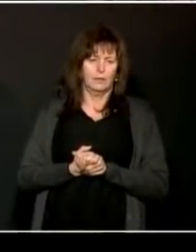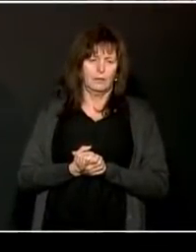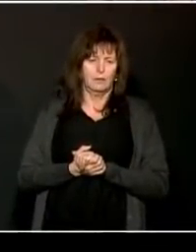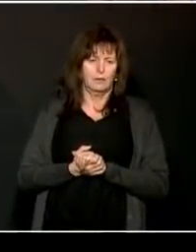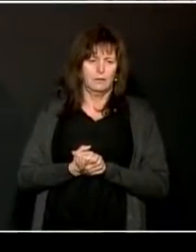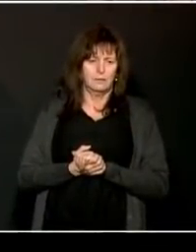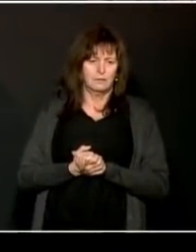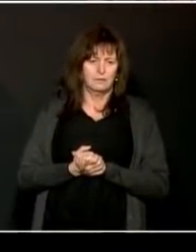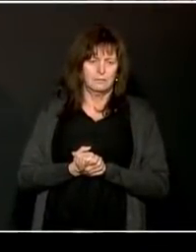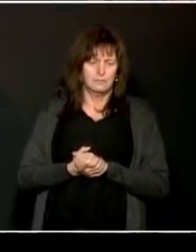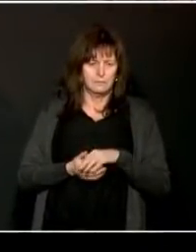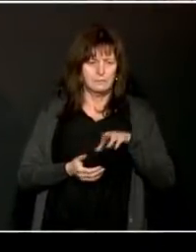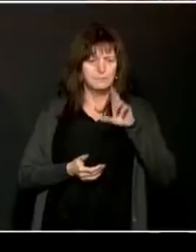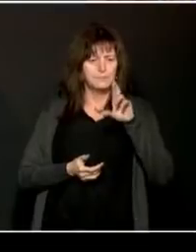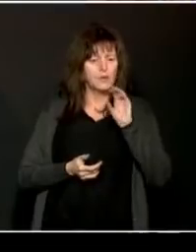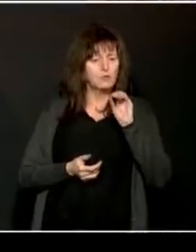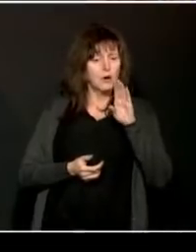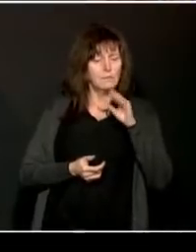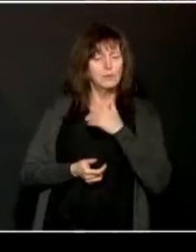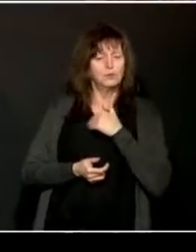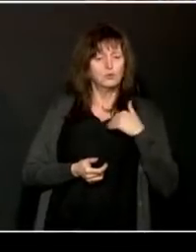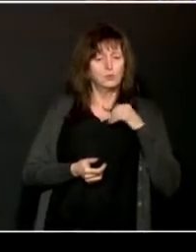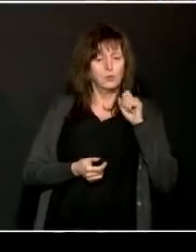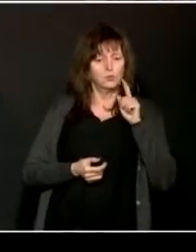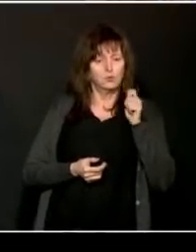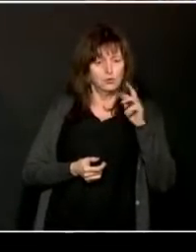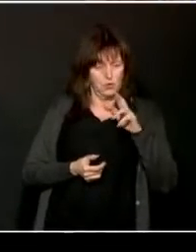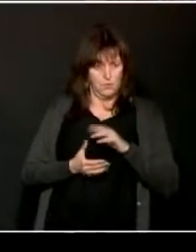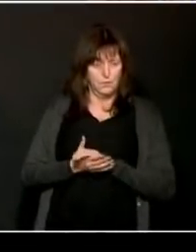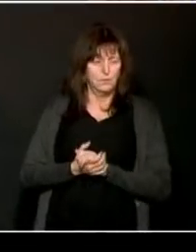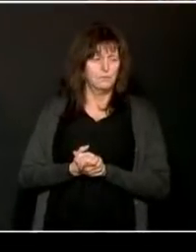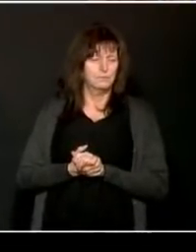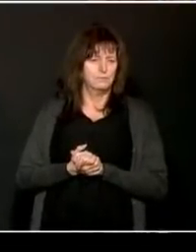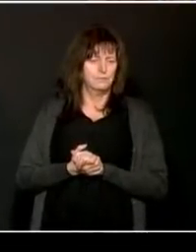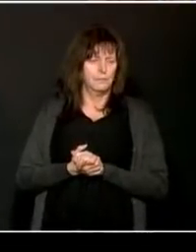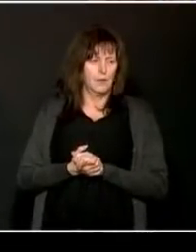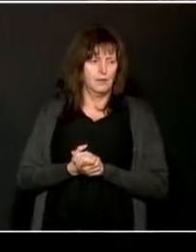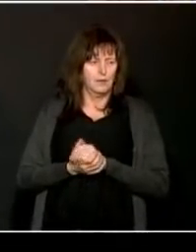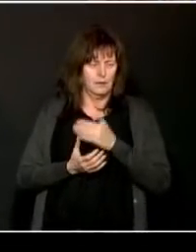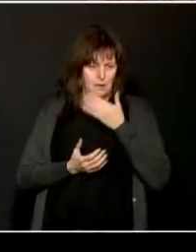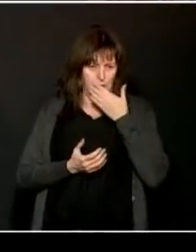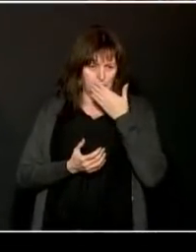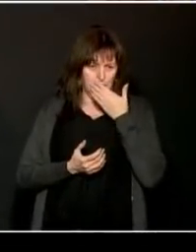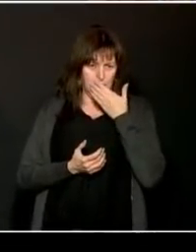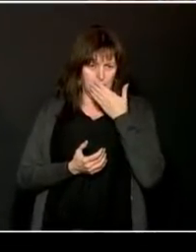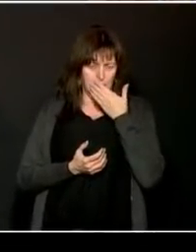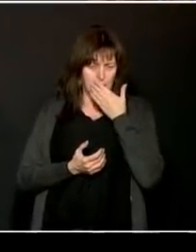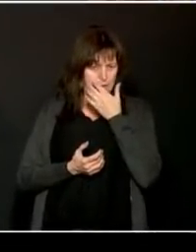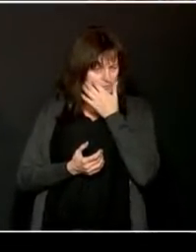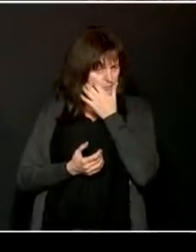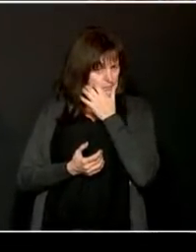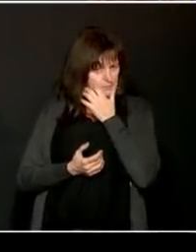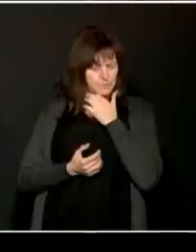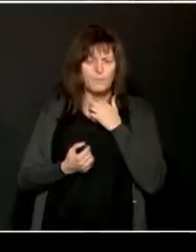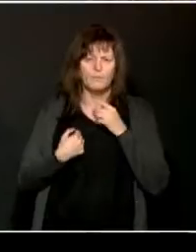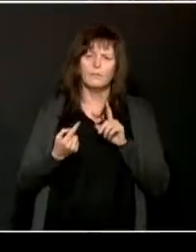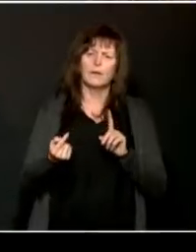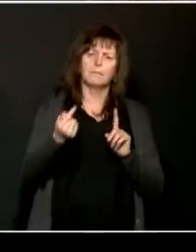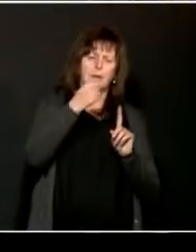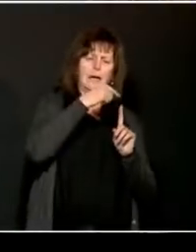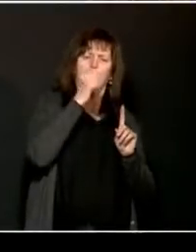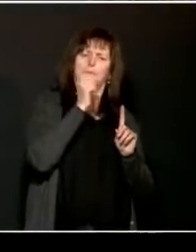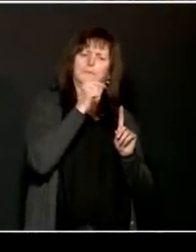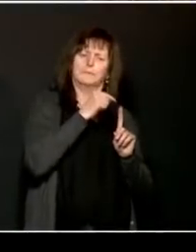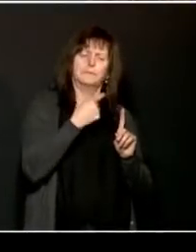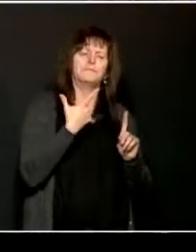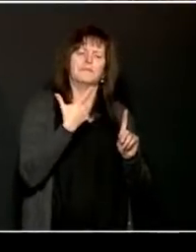go ahead. Hi, Doctor. I just wanted to circle back on the vaccine thing